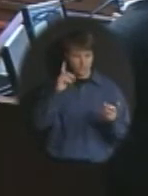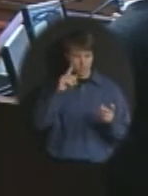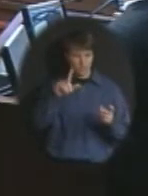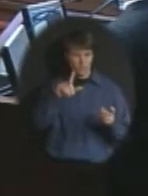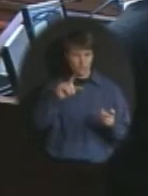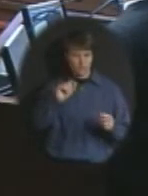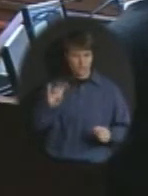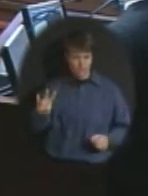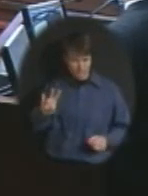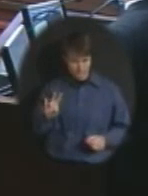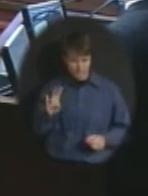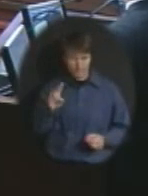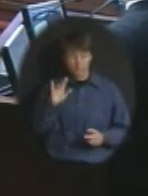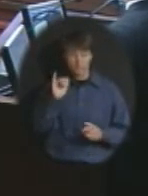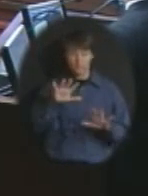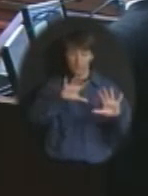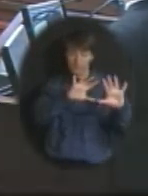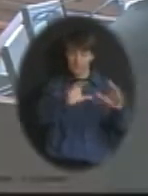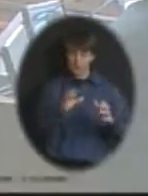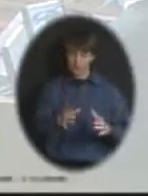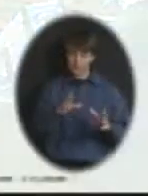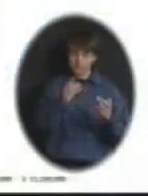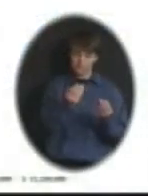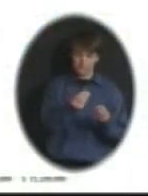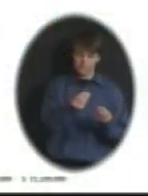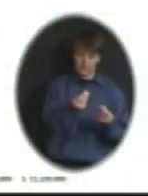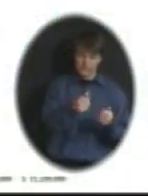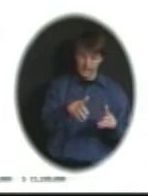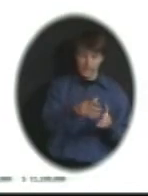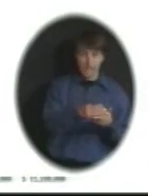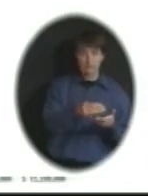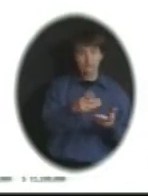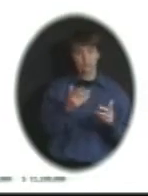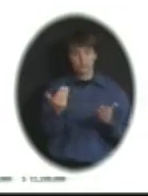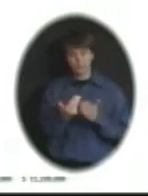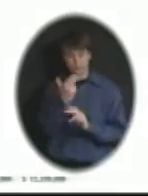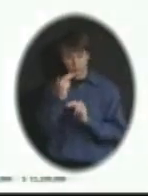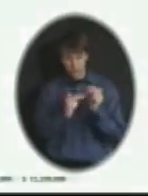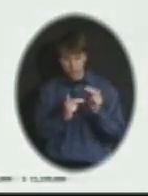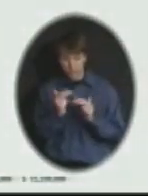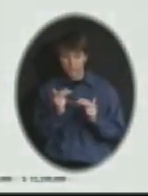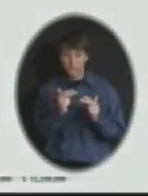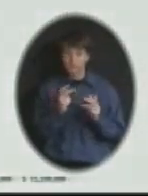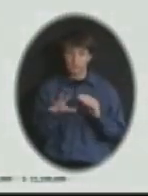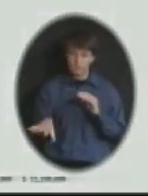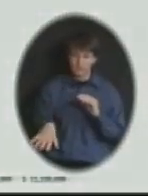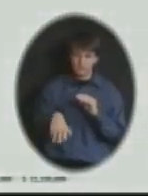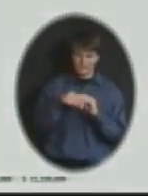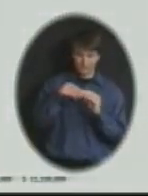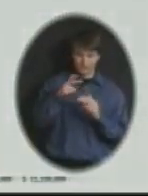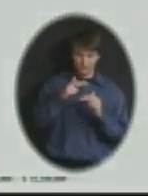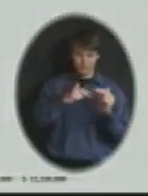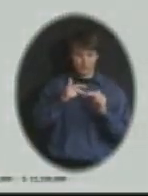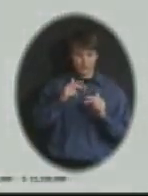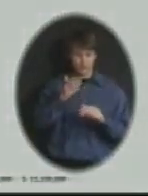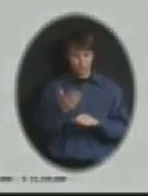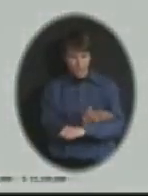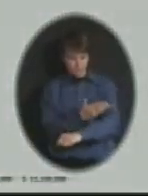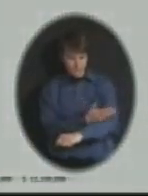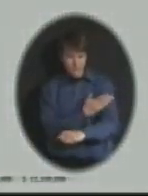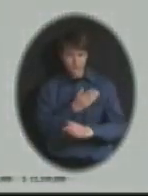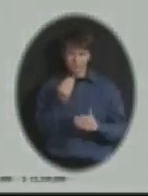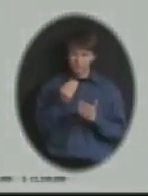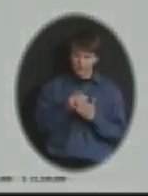that bond issue, we had categories of land and new construction and additions and renovations and money for aging